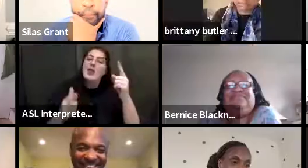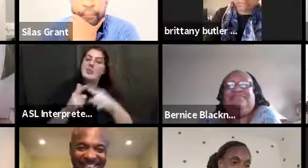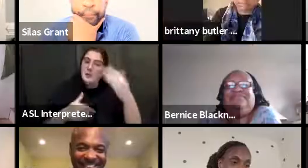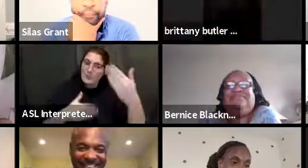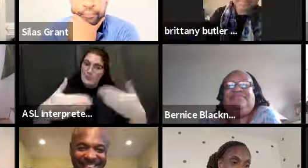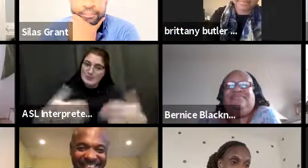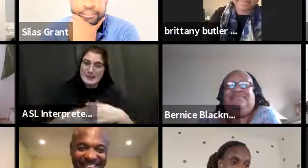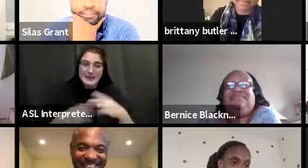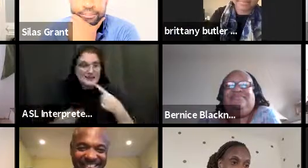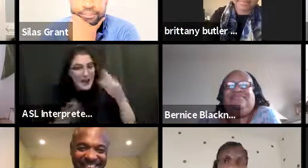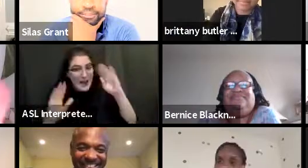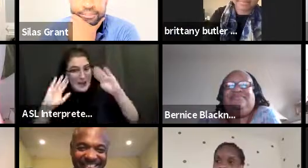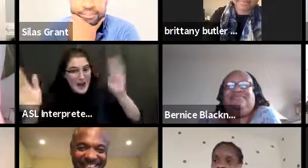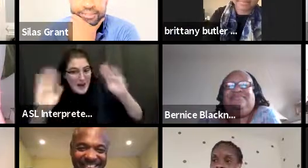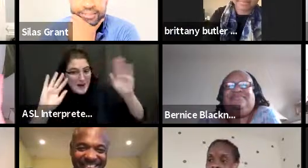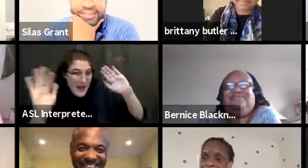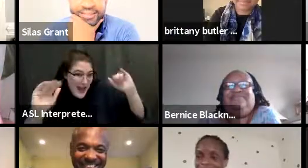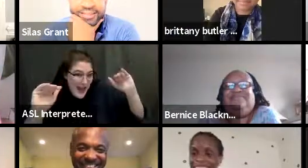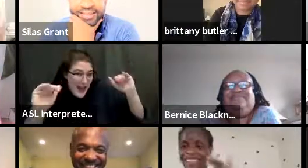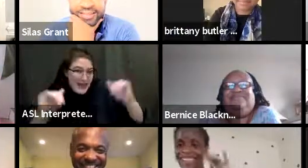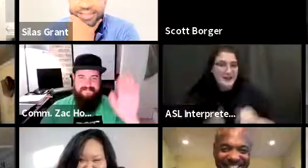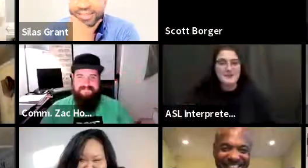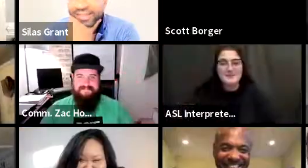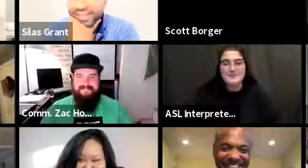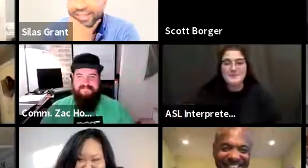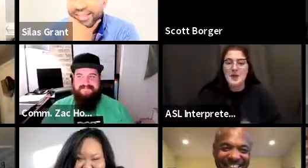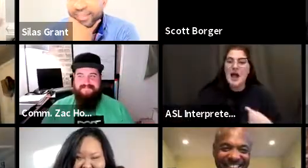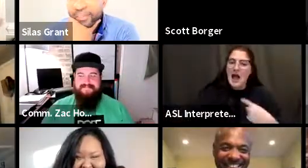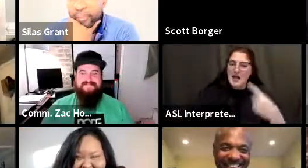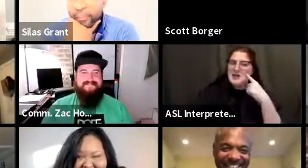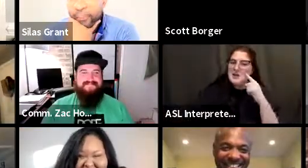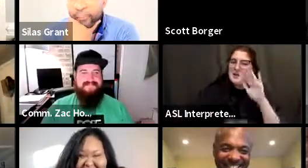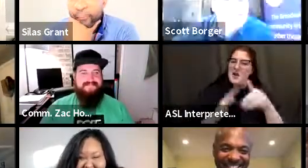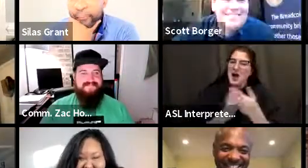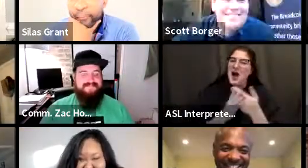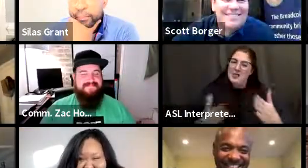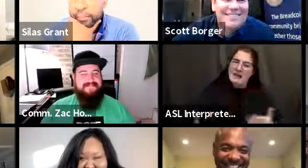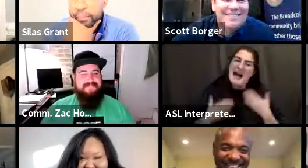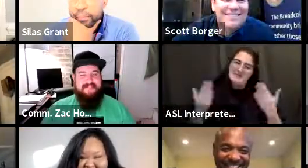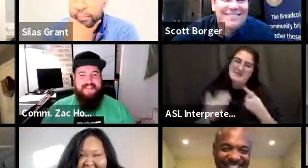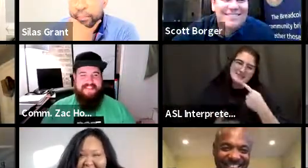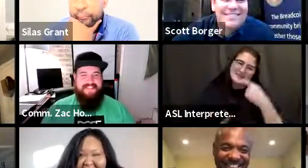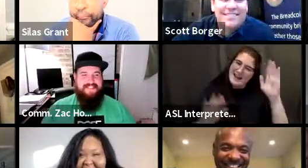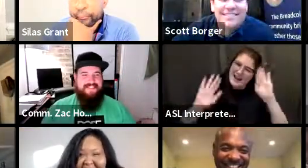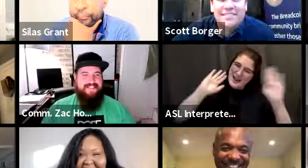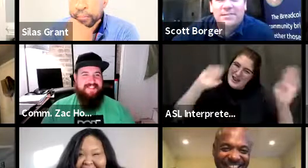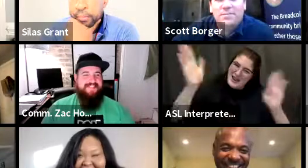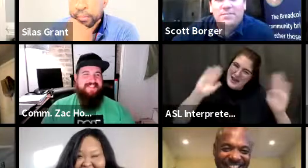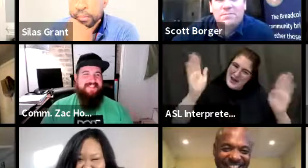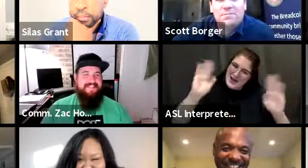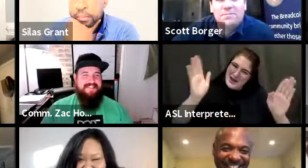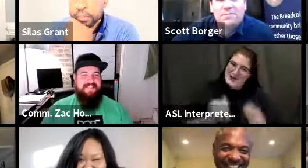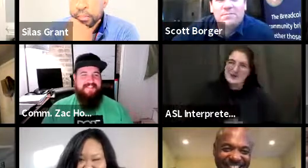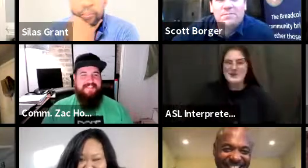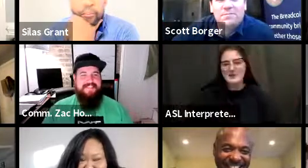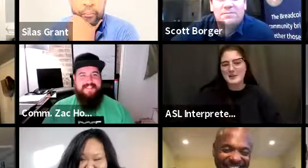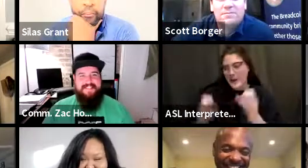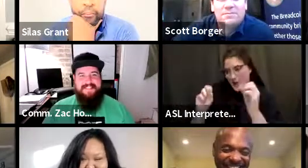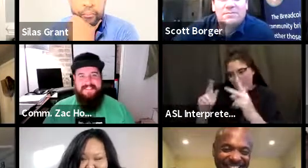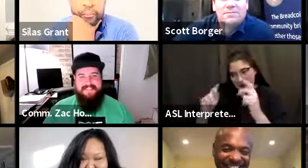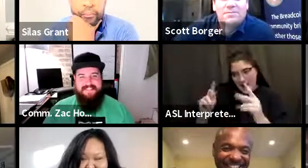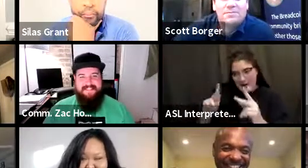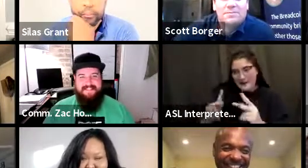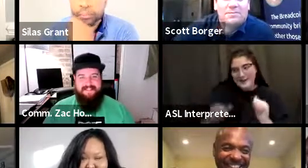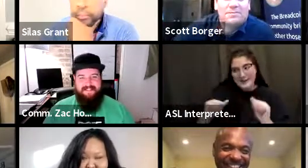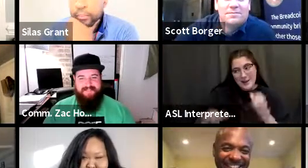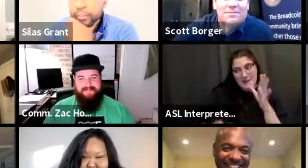hi, honey. Hi. Well, I think we're also happy to say hi. All right. Hi, Miranda. Okay. No, can